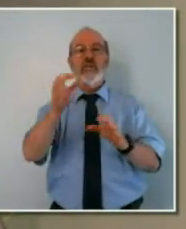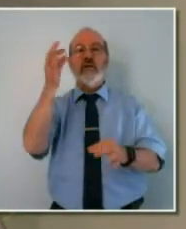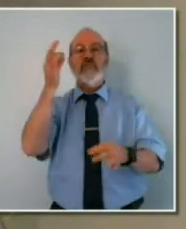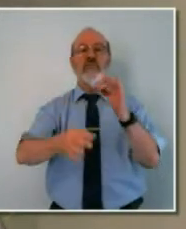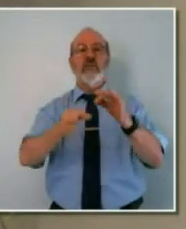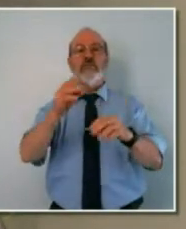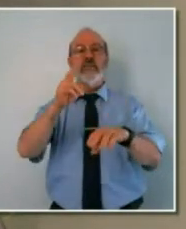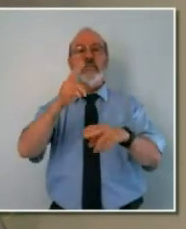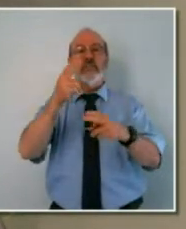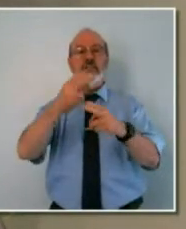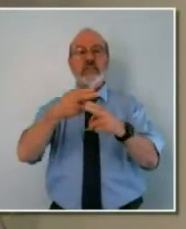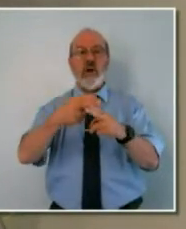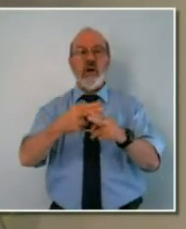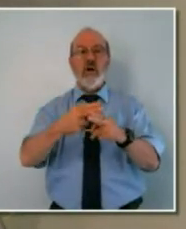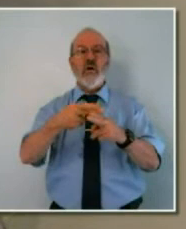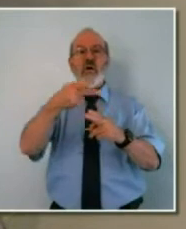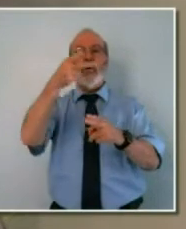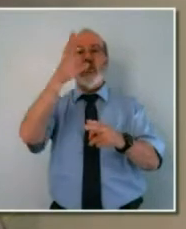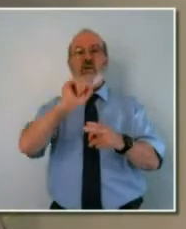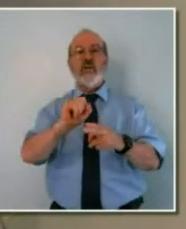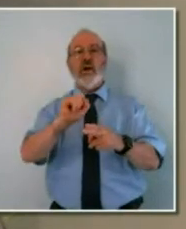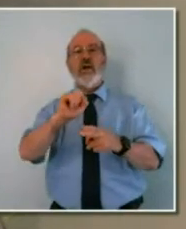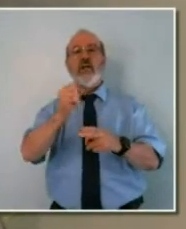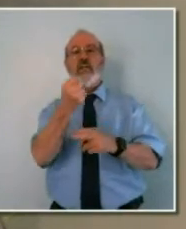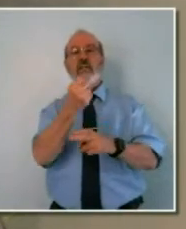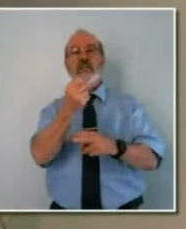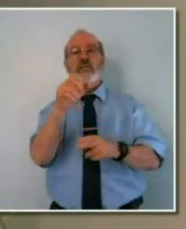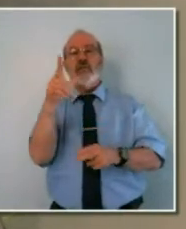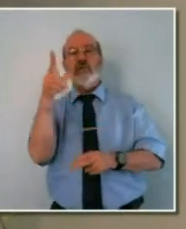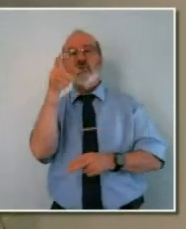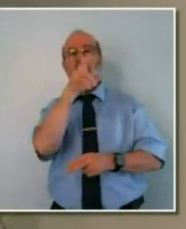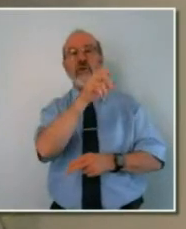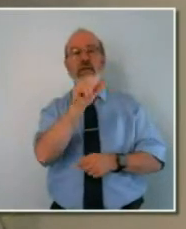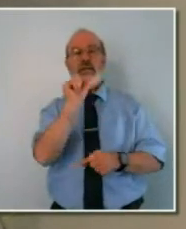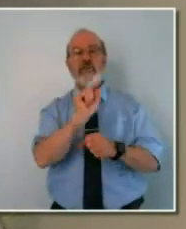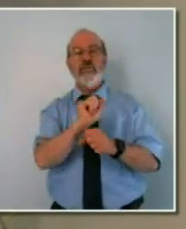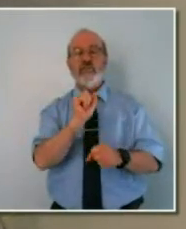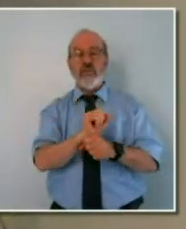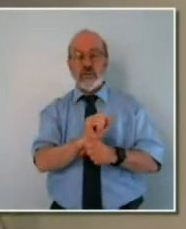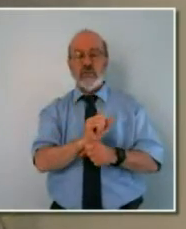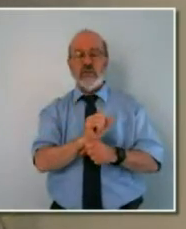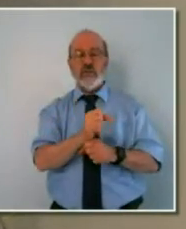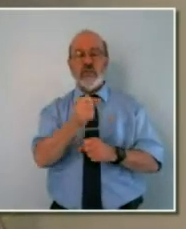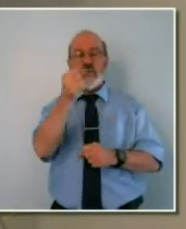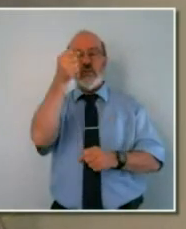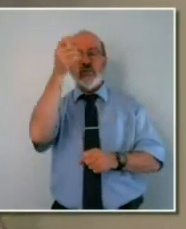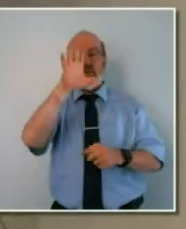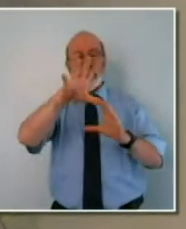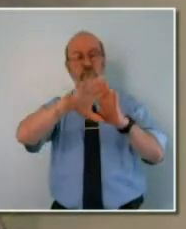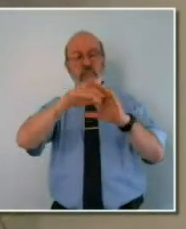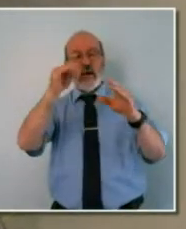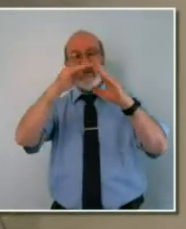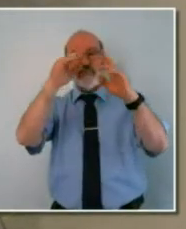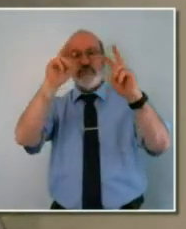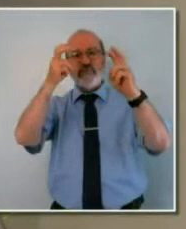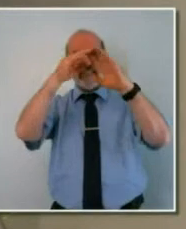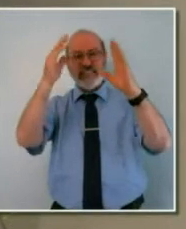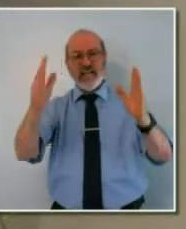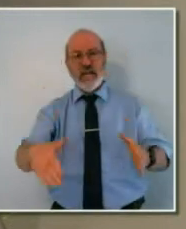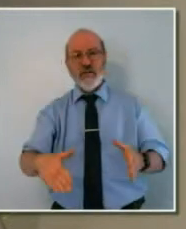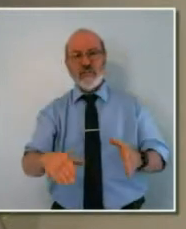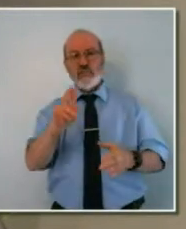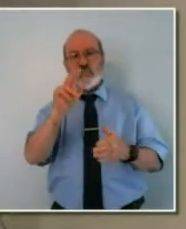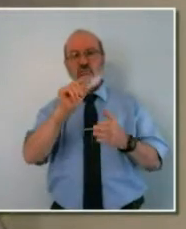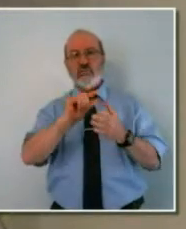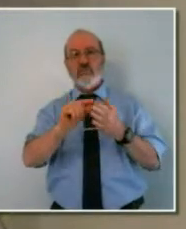God's strange work. So he comes out of his house in those two passages I